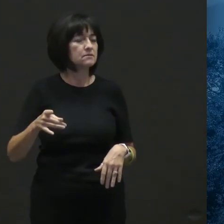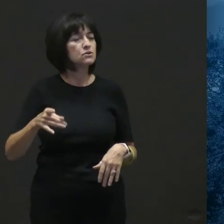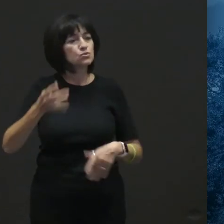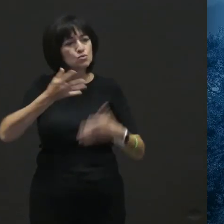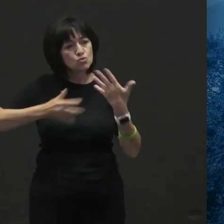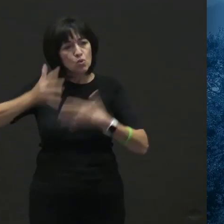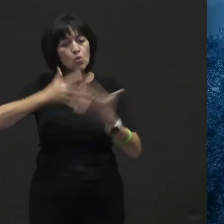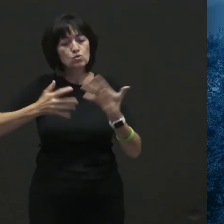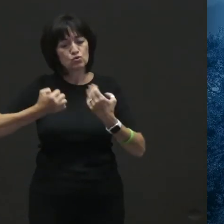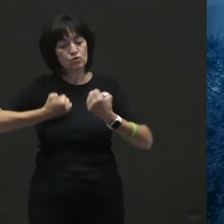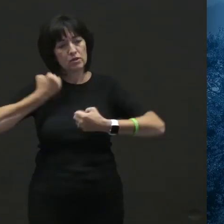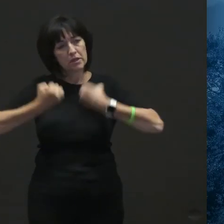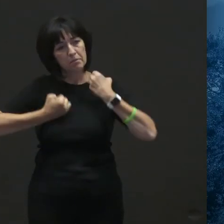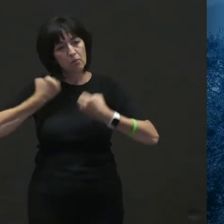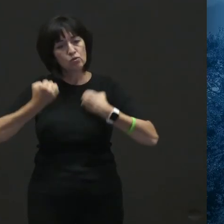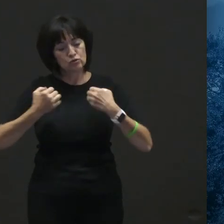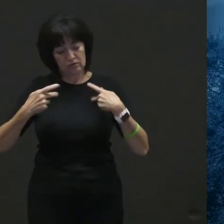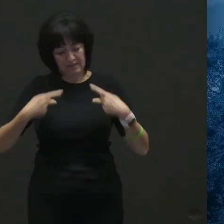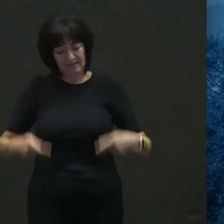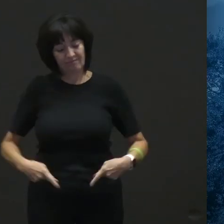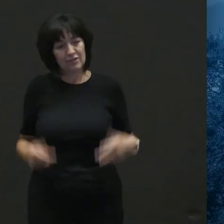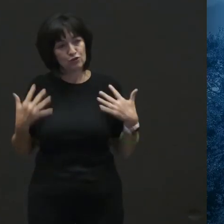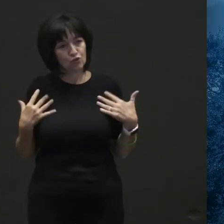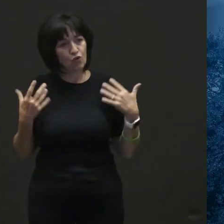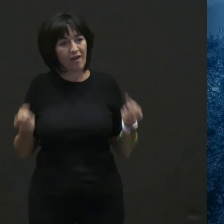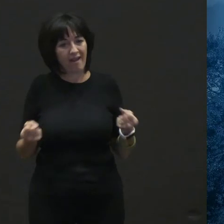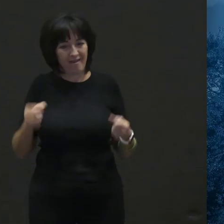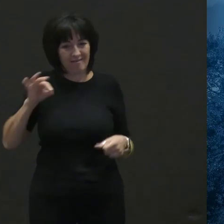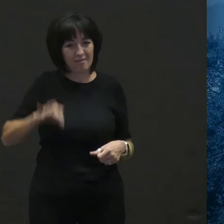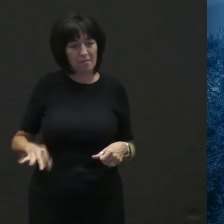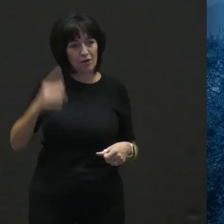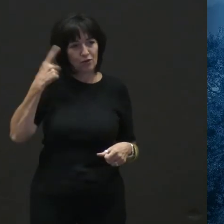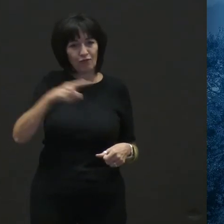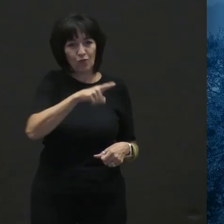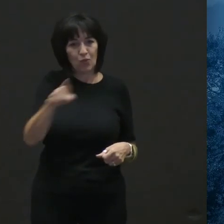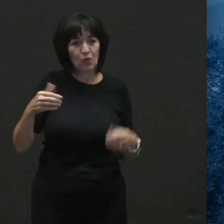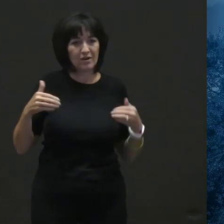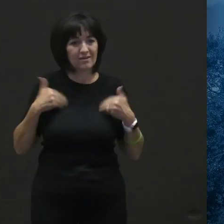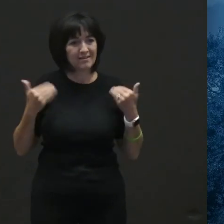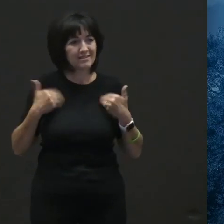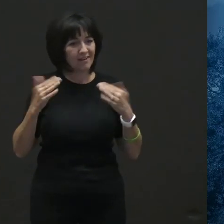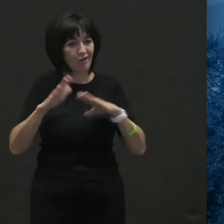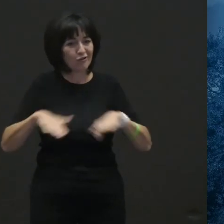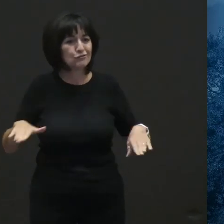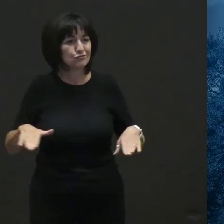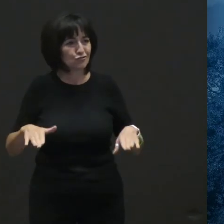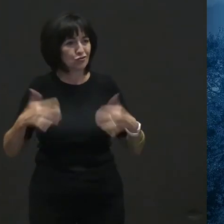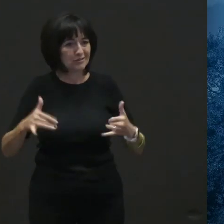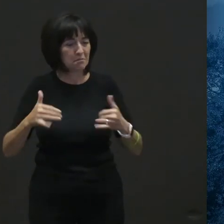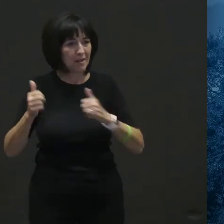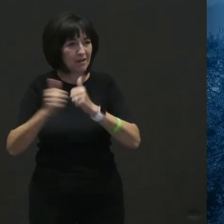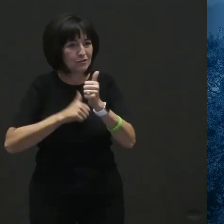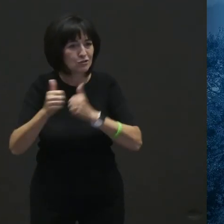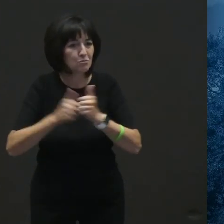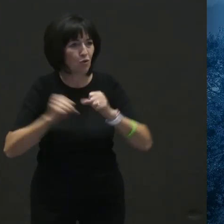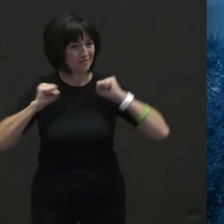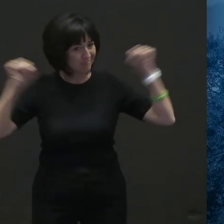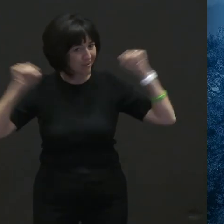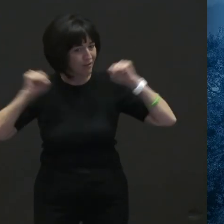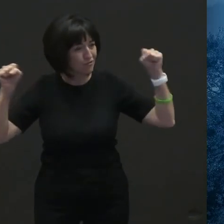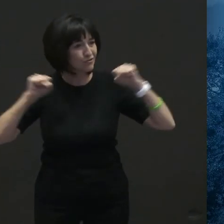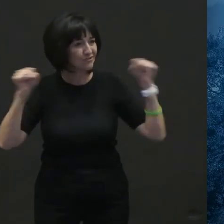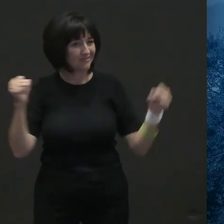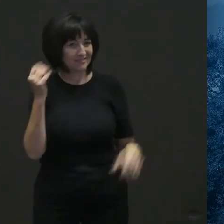health, and physical health benefits of youth activities, youth sports. And frankly, a lot of kids have been sitting